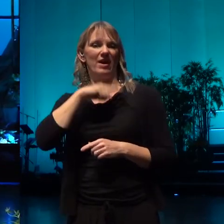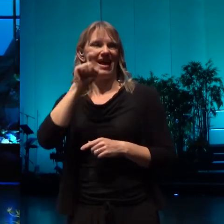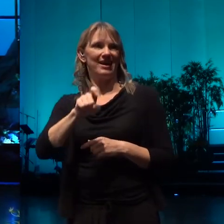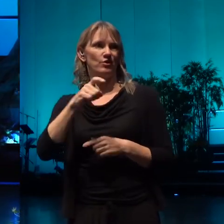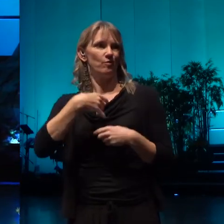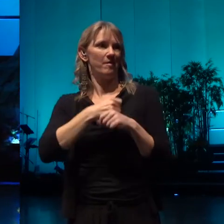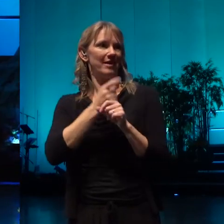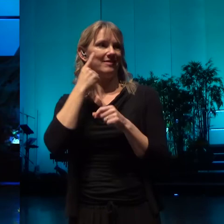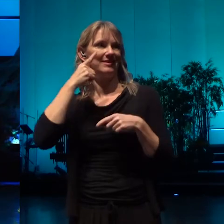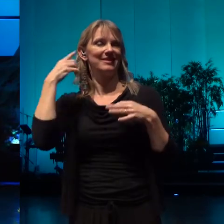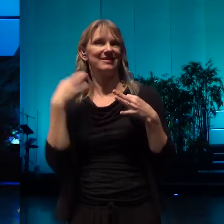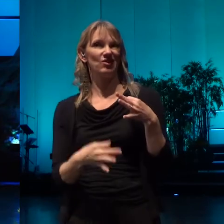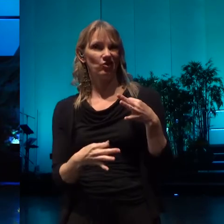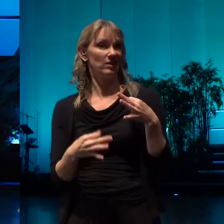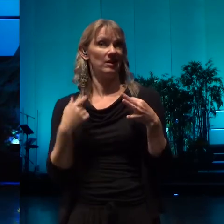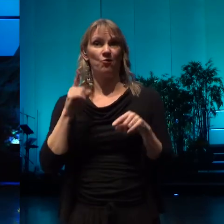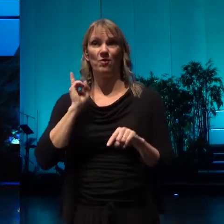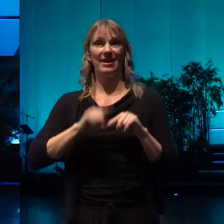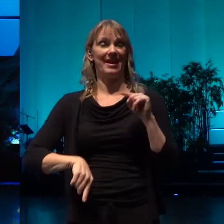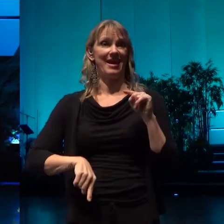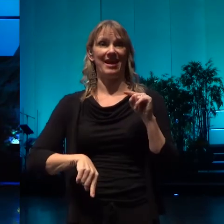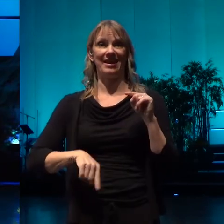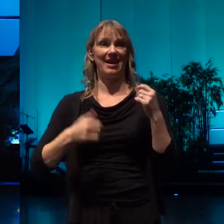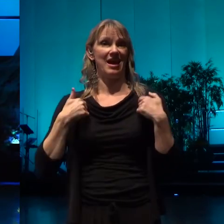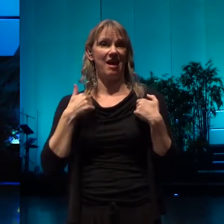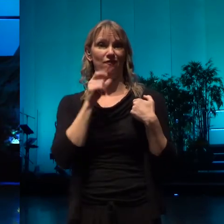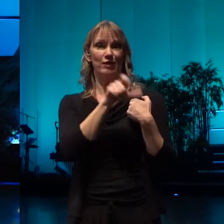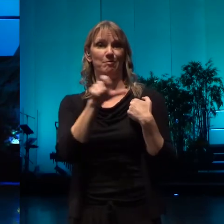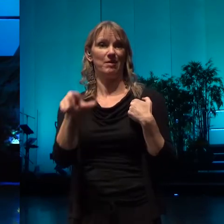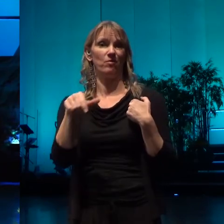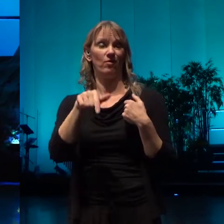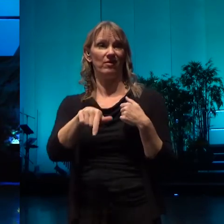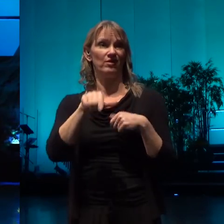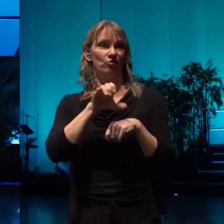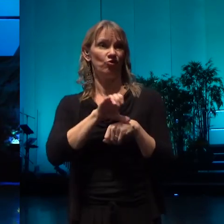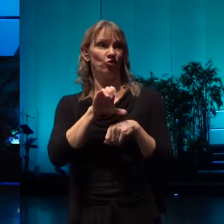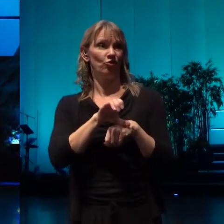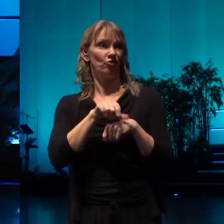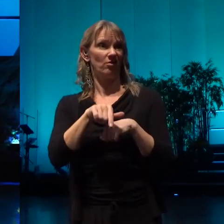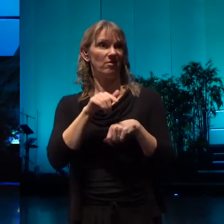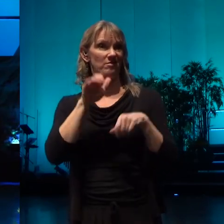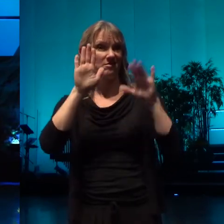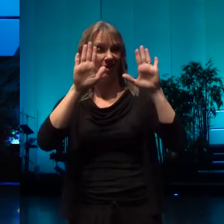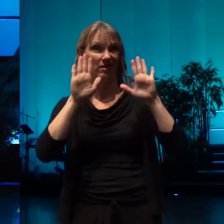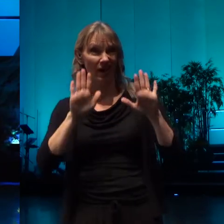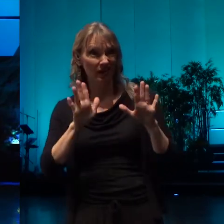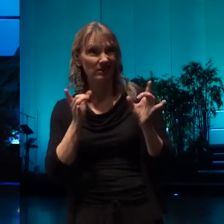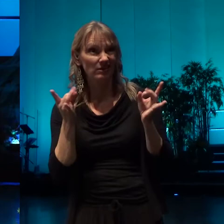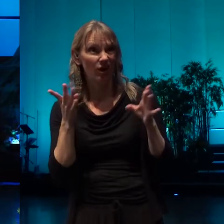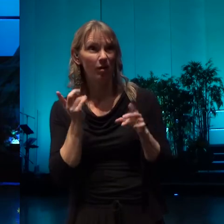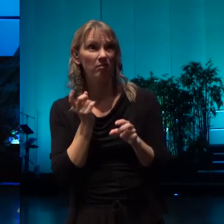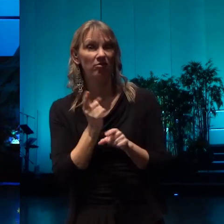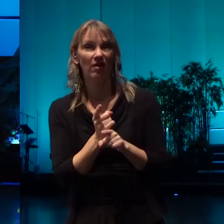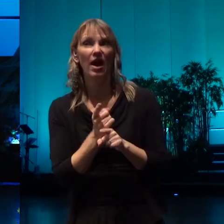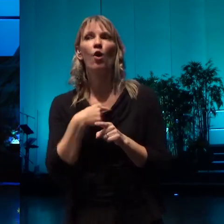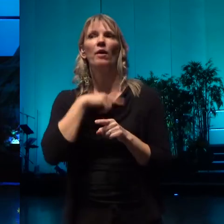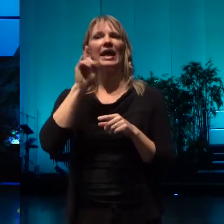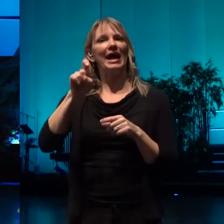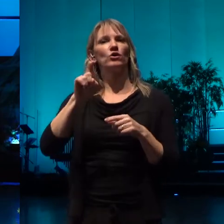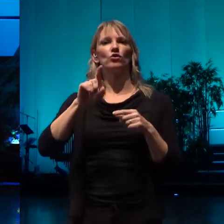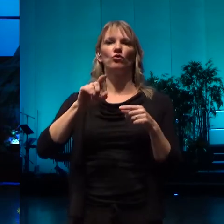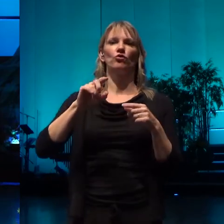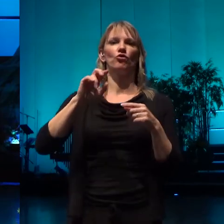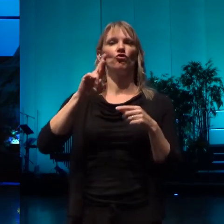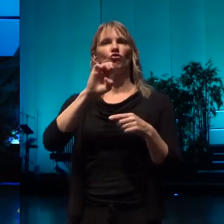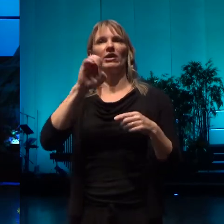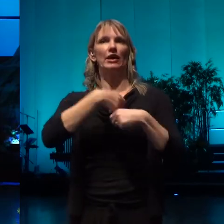god-awful call, we can't have people in the sanctuary this Sunday. Isn't that terrible? And we had to reinvent the service, not